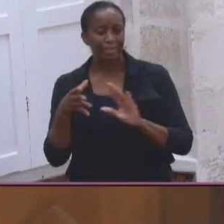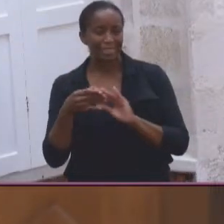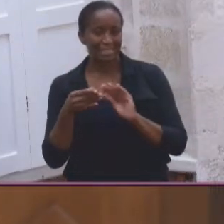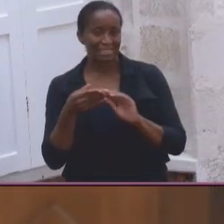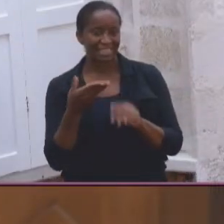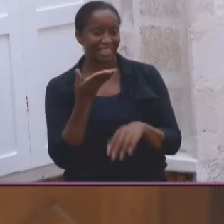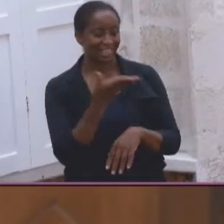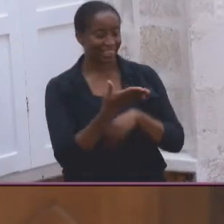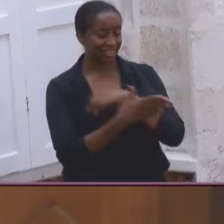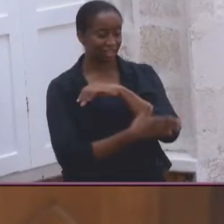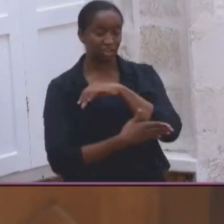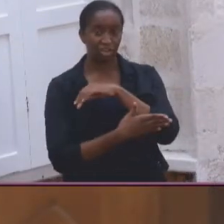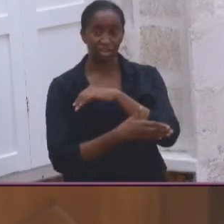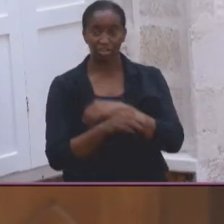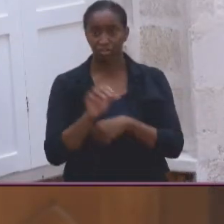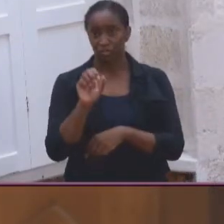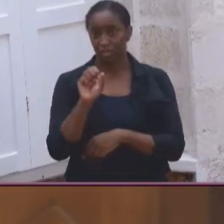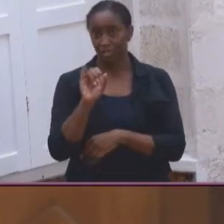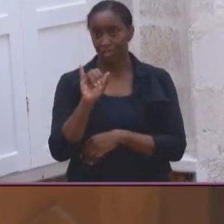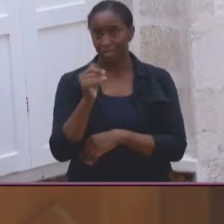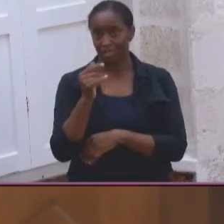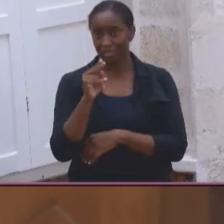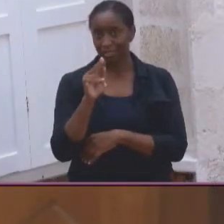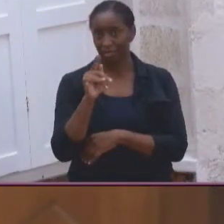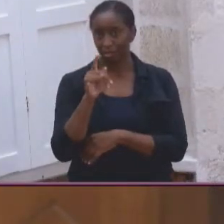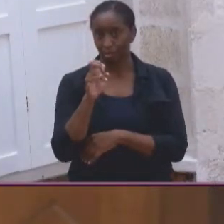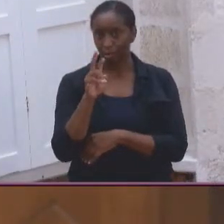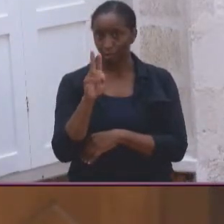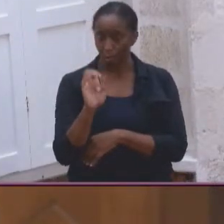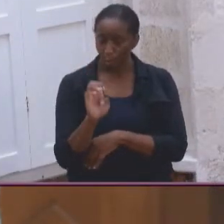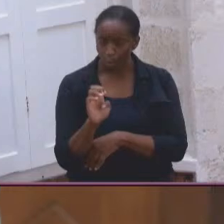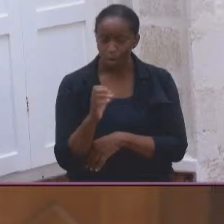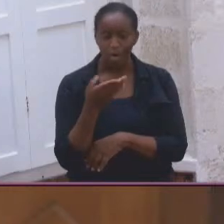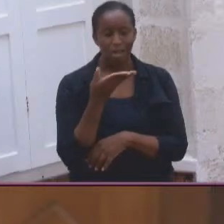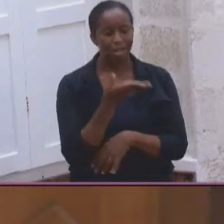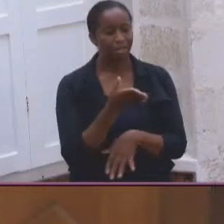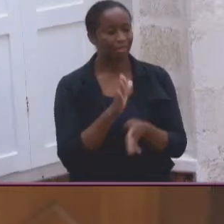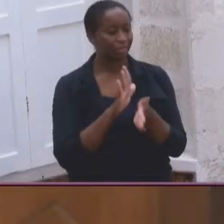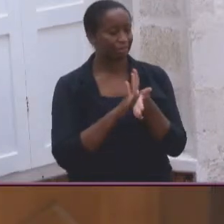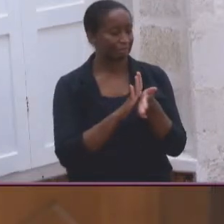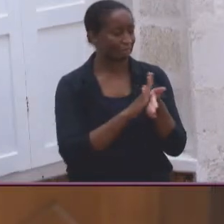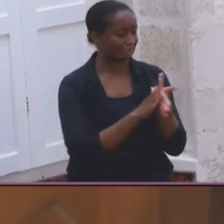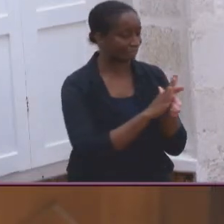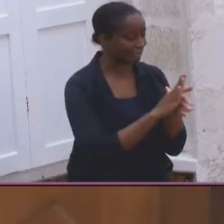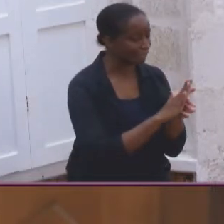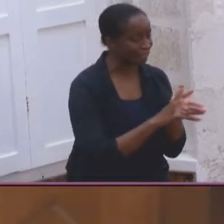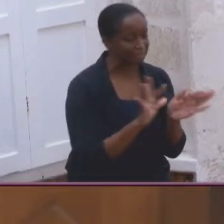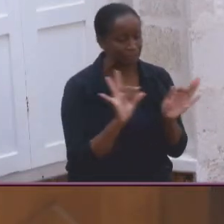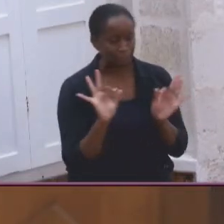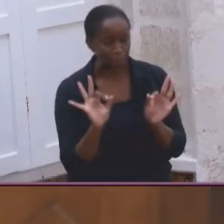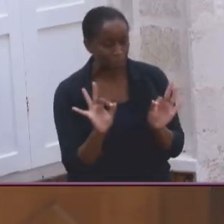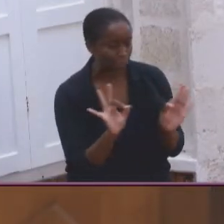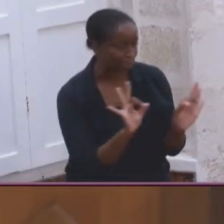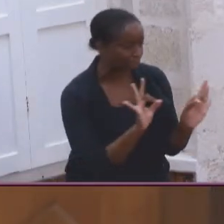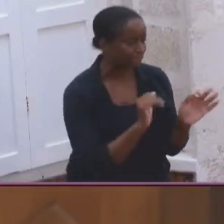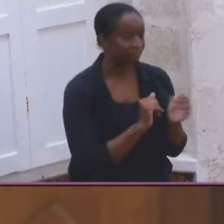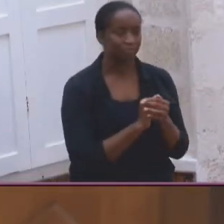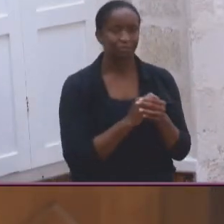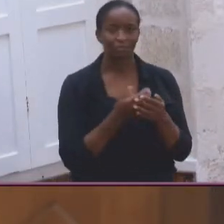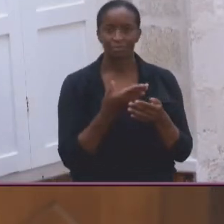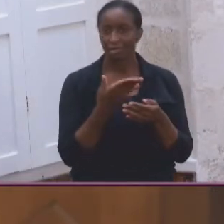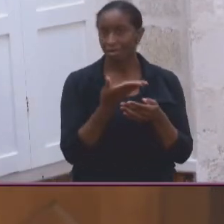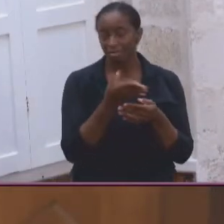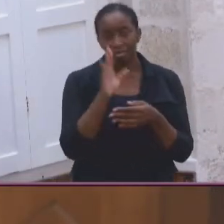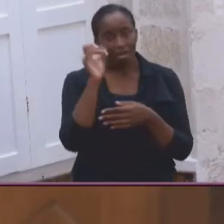how things are done, how clean it is. There was a time, sir, when